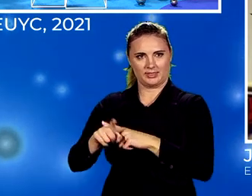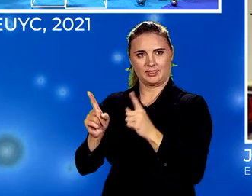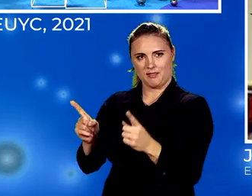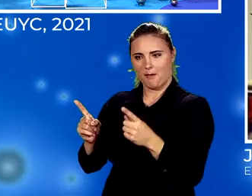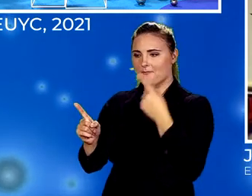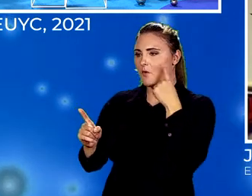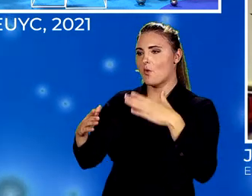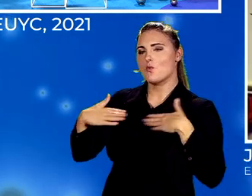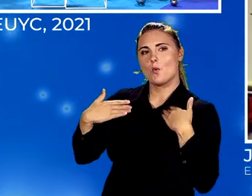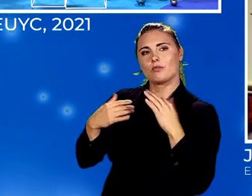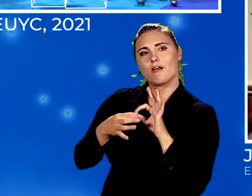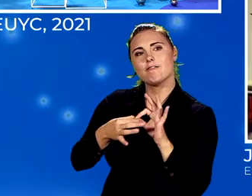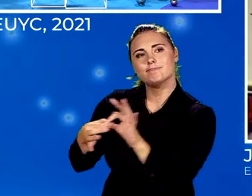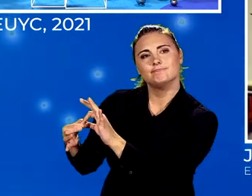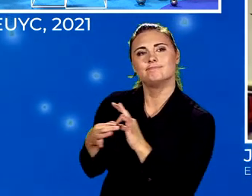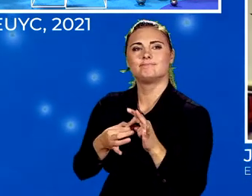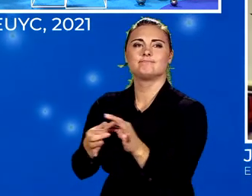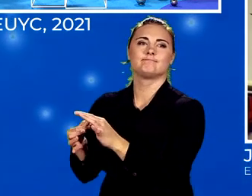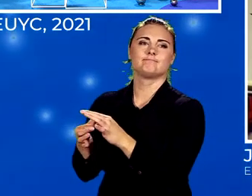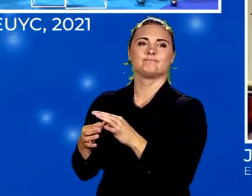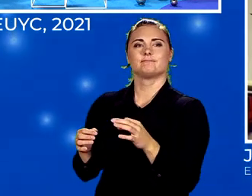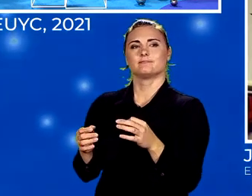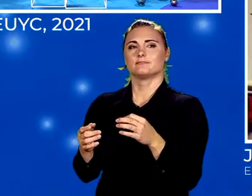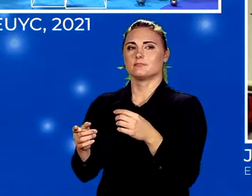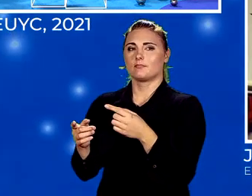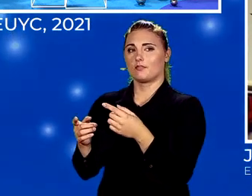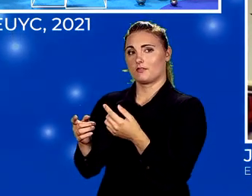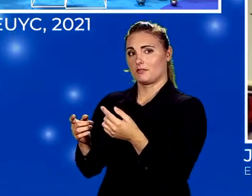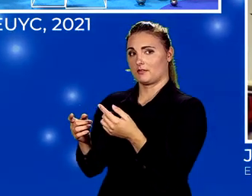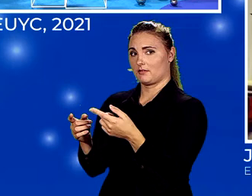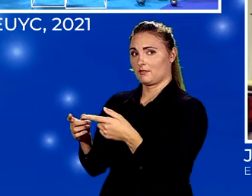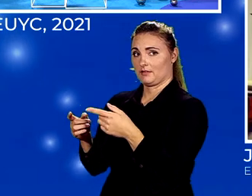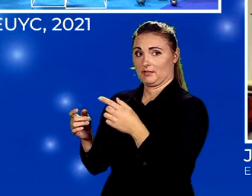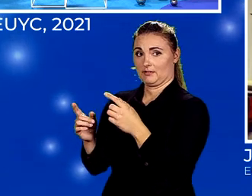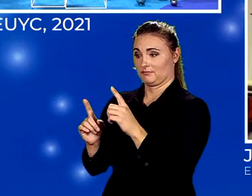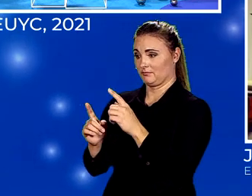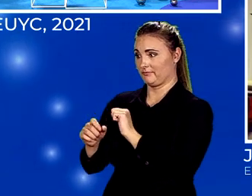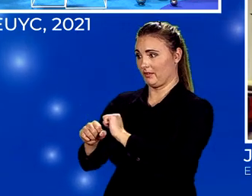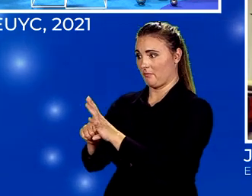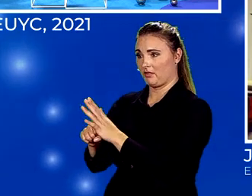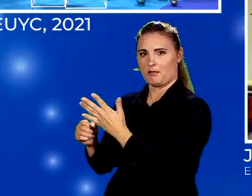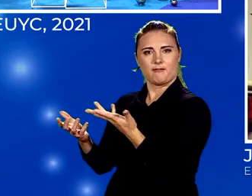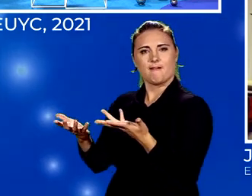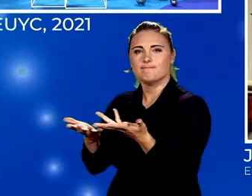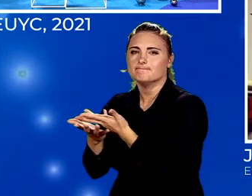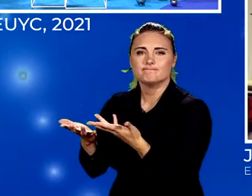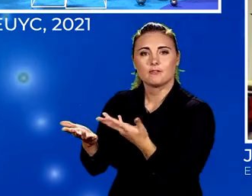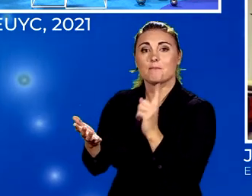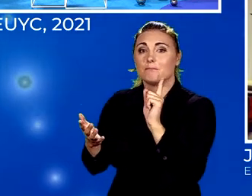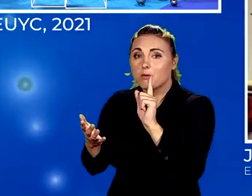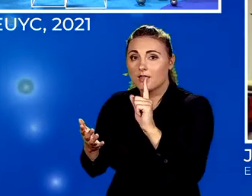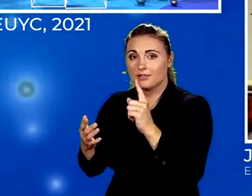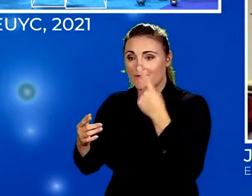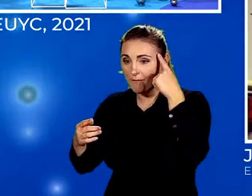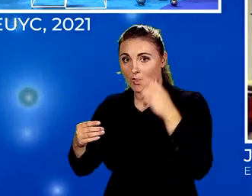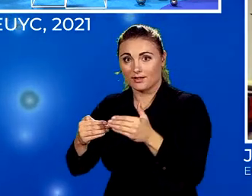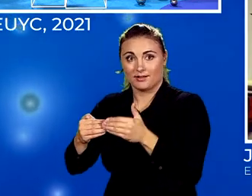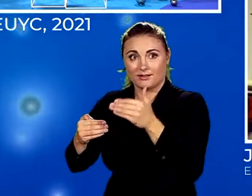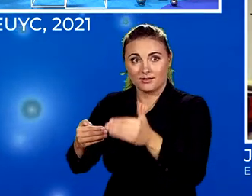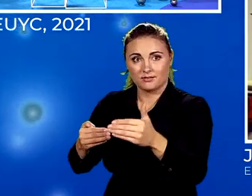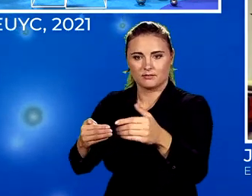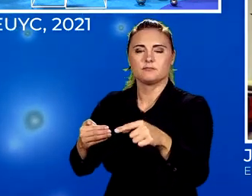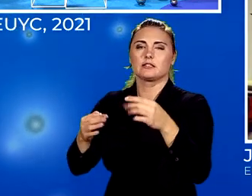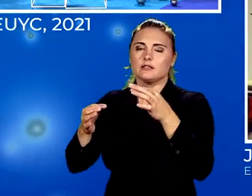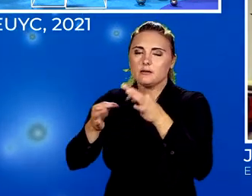during the pandemic. Long term, we are moving politics into spaces that are youth dominated, but we're also